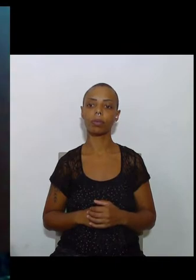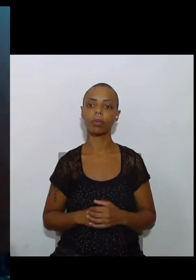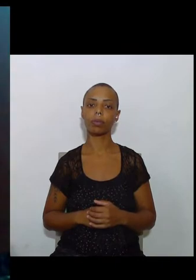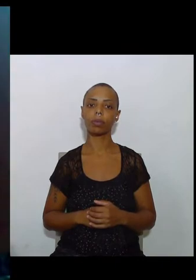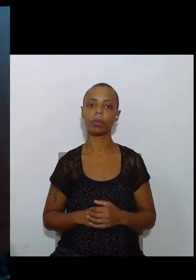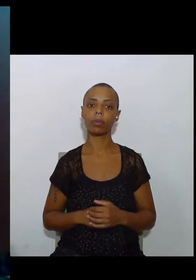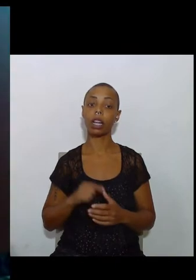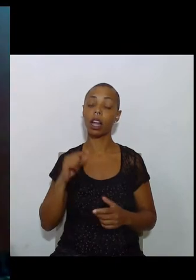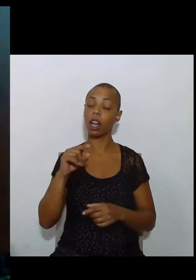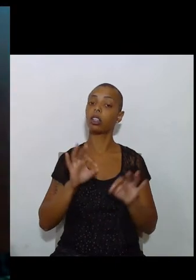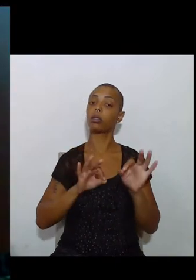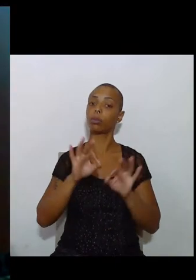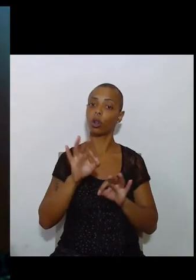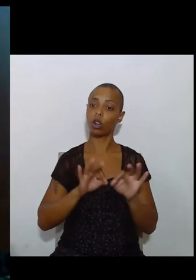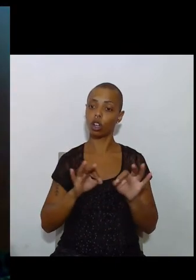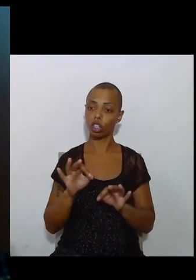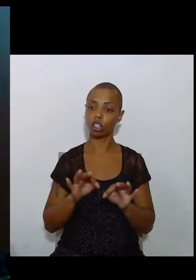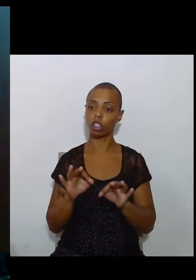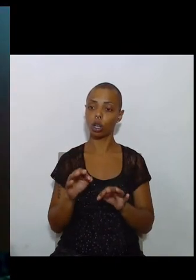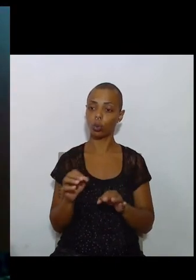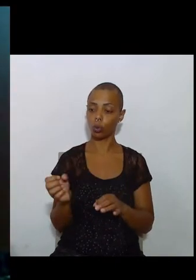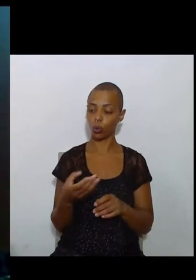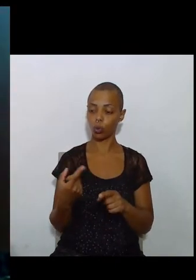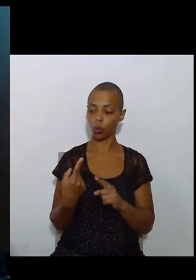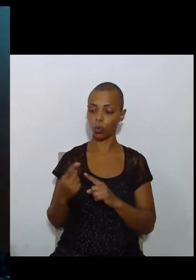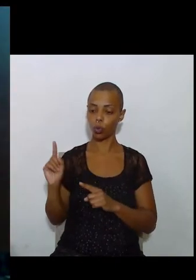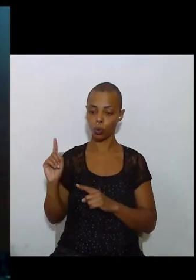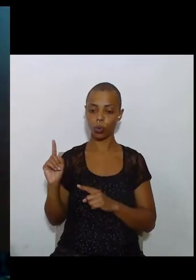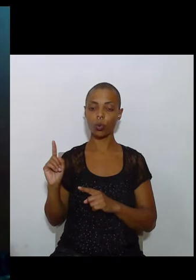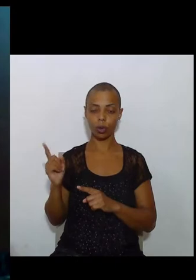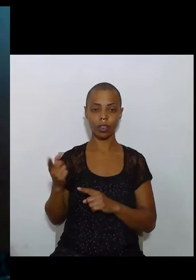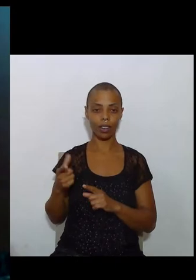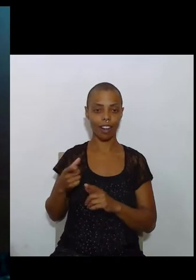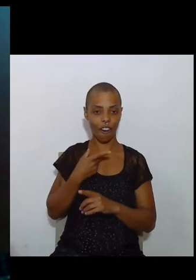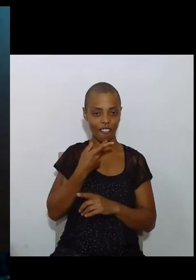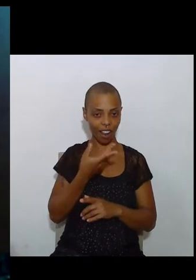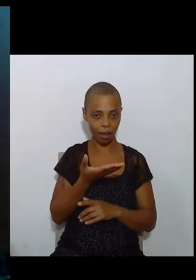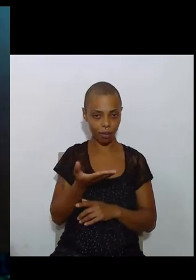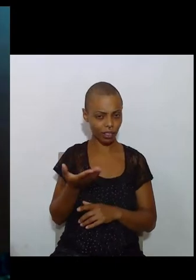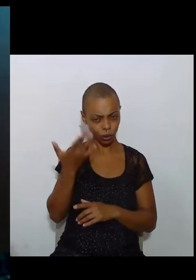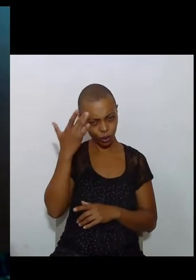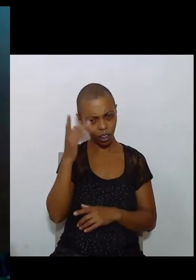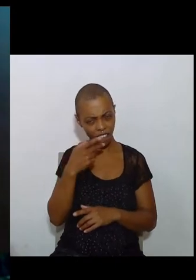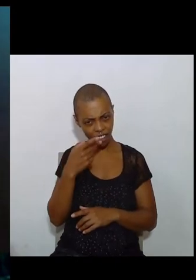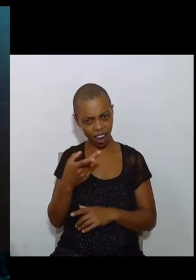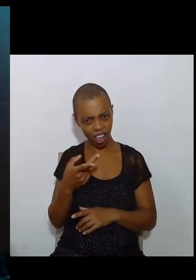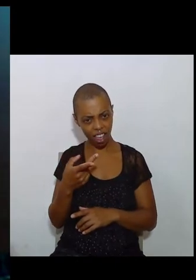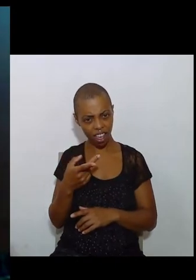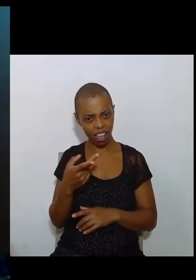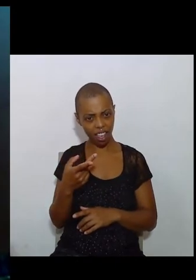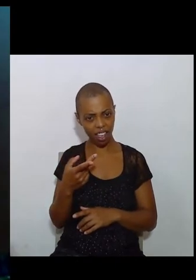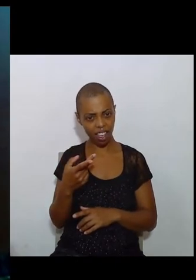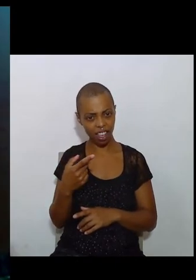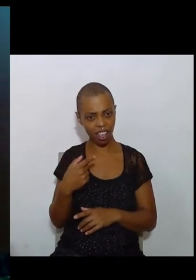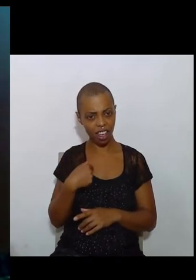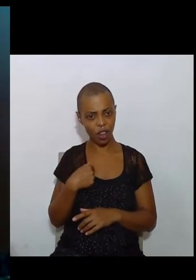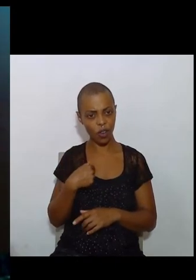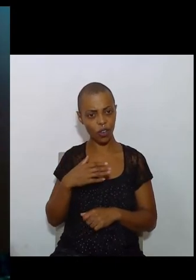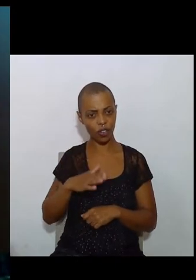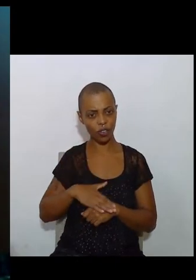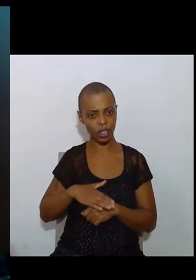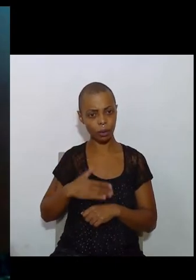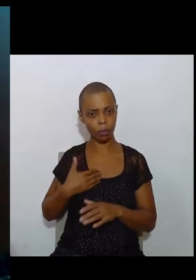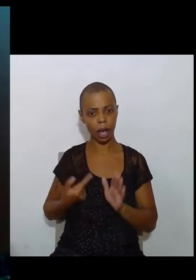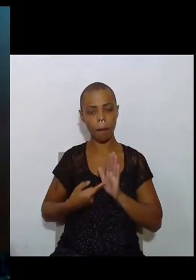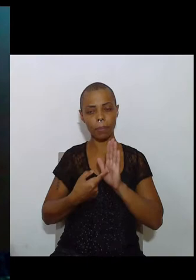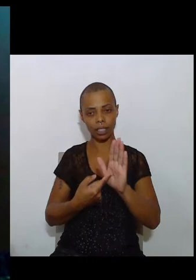they are very emotional the most recent one and I don't know